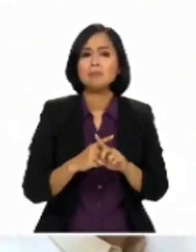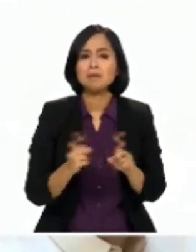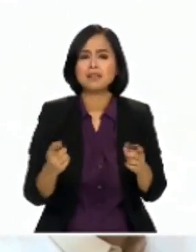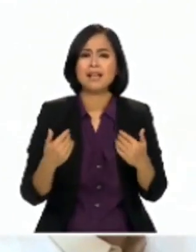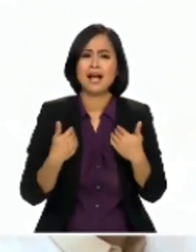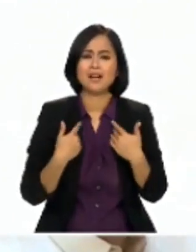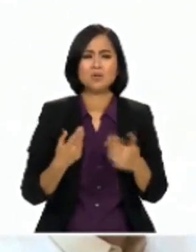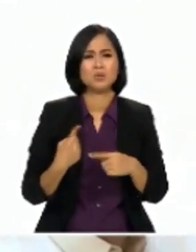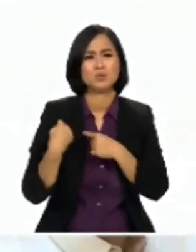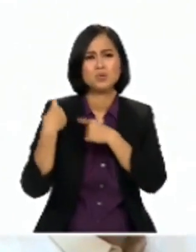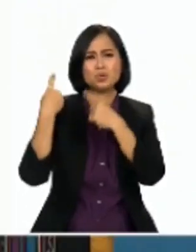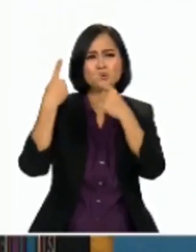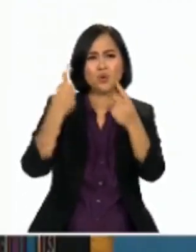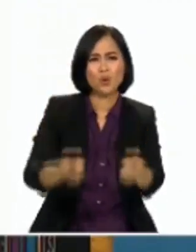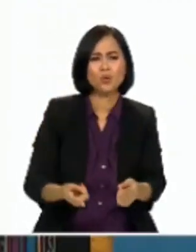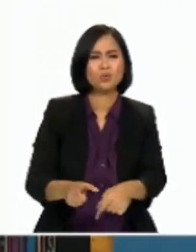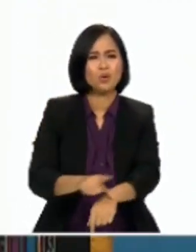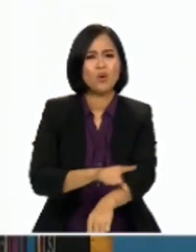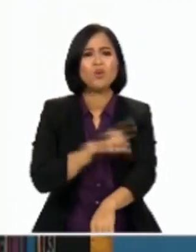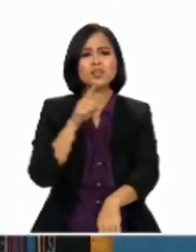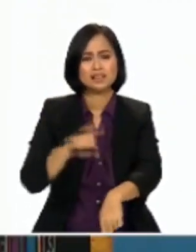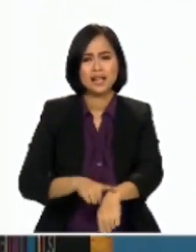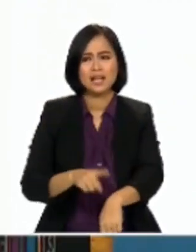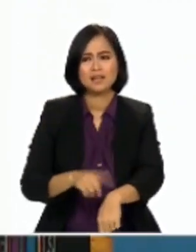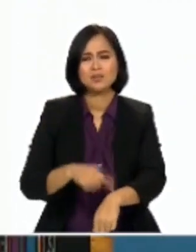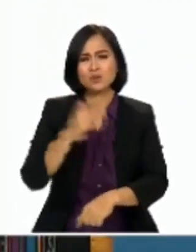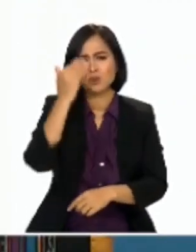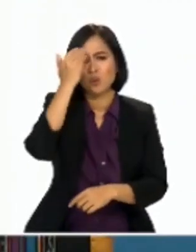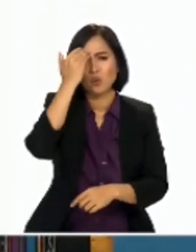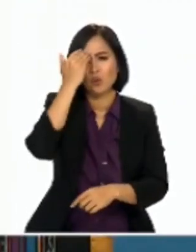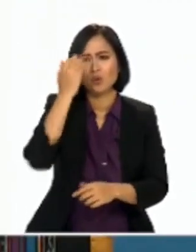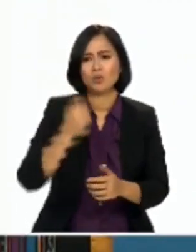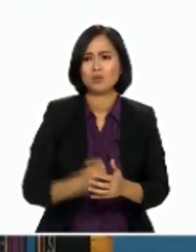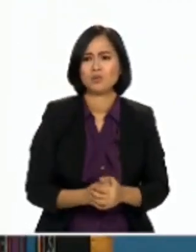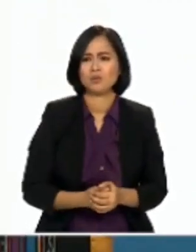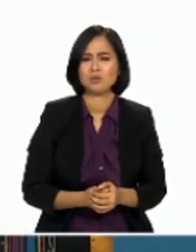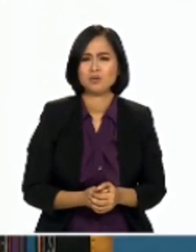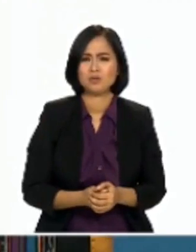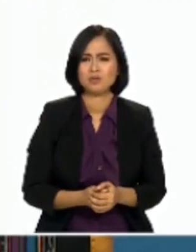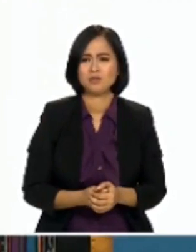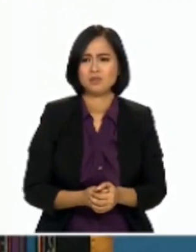fishing since time immemorial. I think it was Adam who got the first